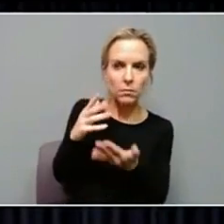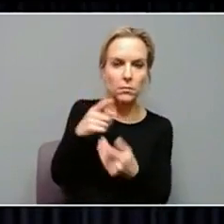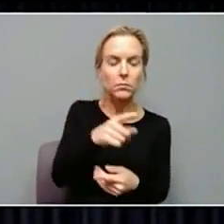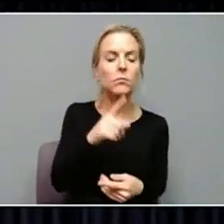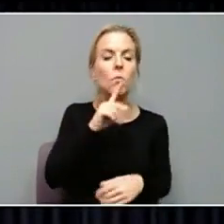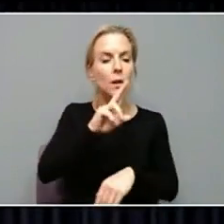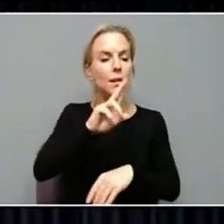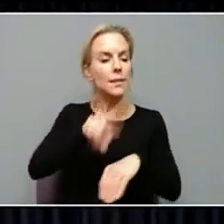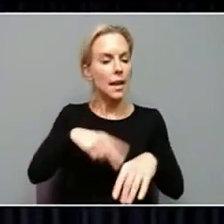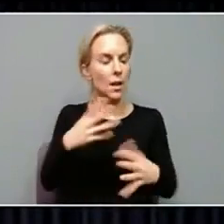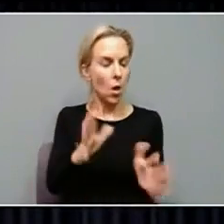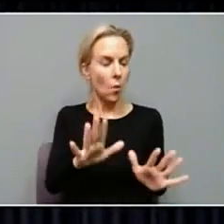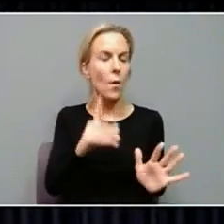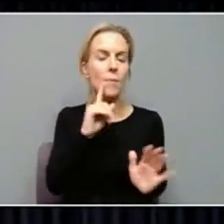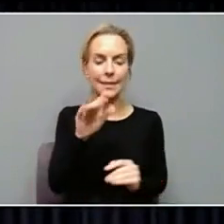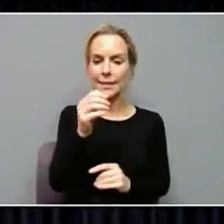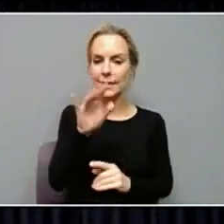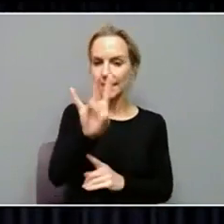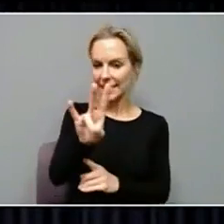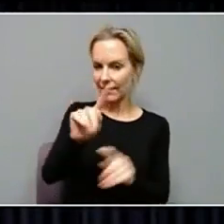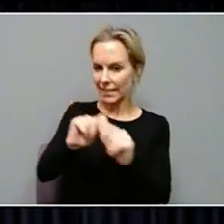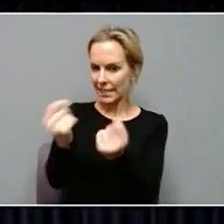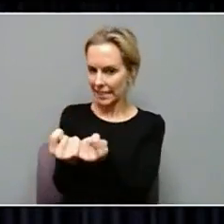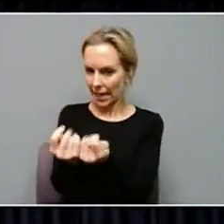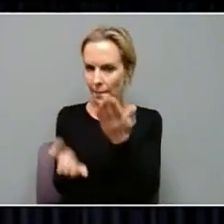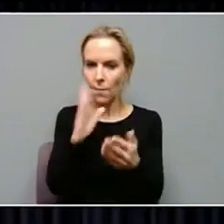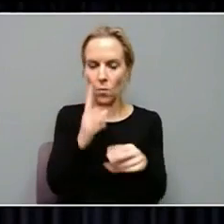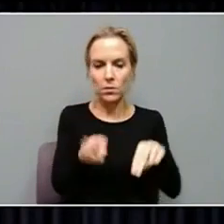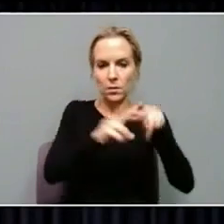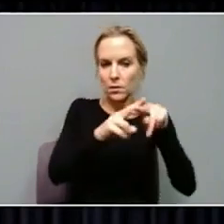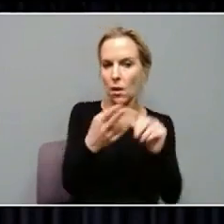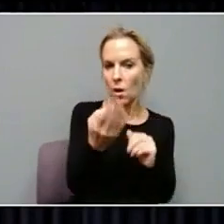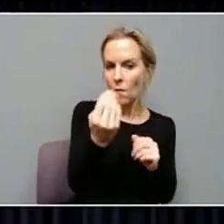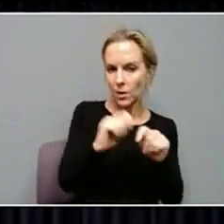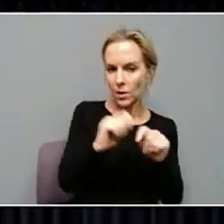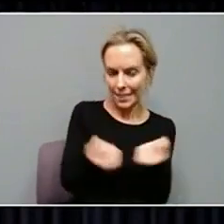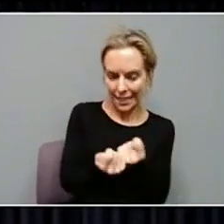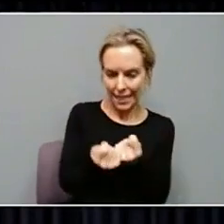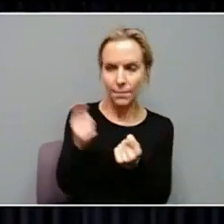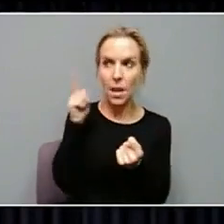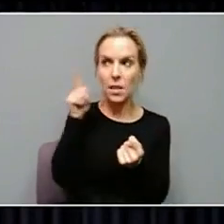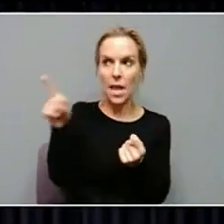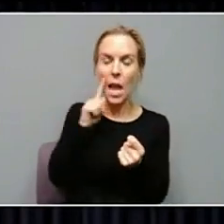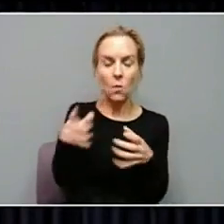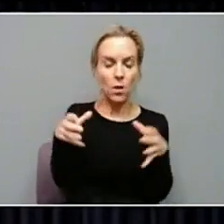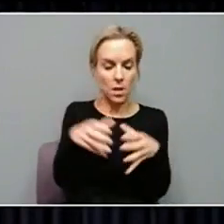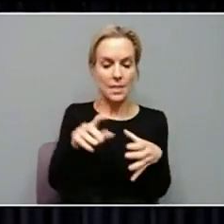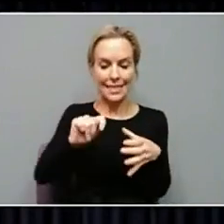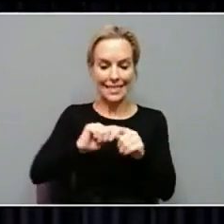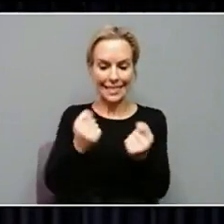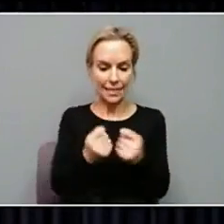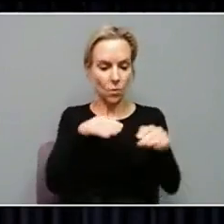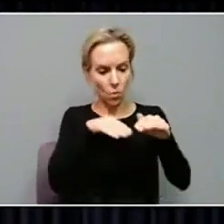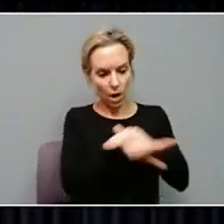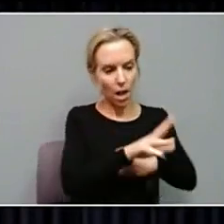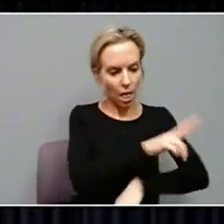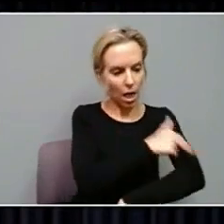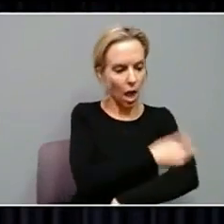We may staff up to 14 teams. What they're going to do is go into the hospital and try to take over